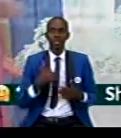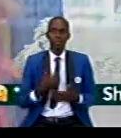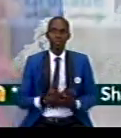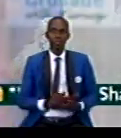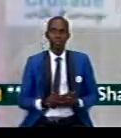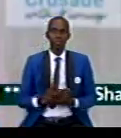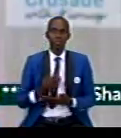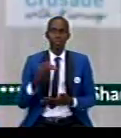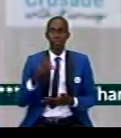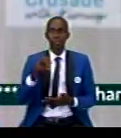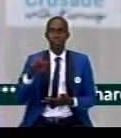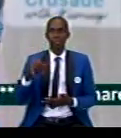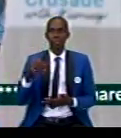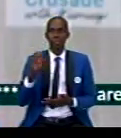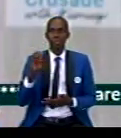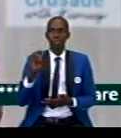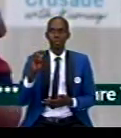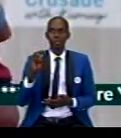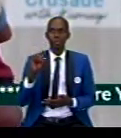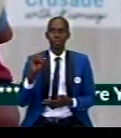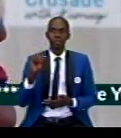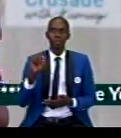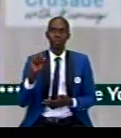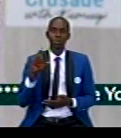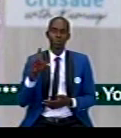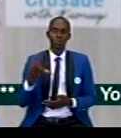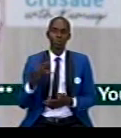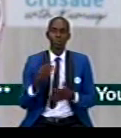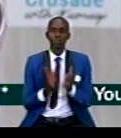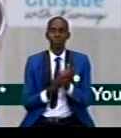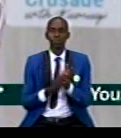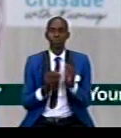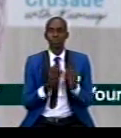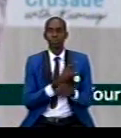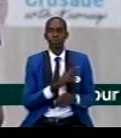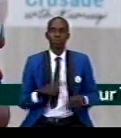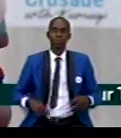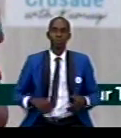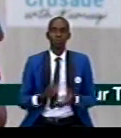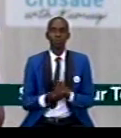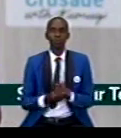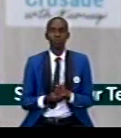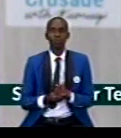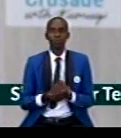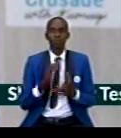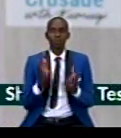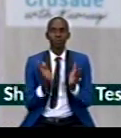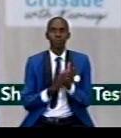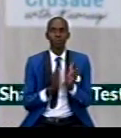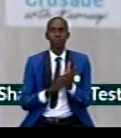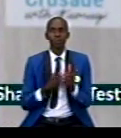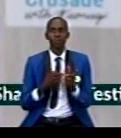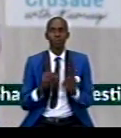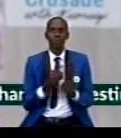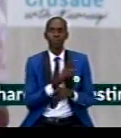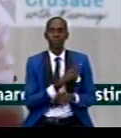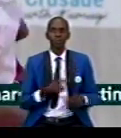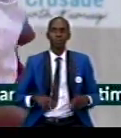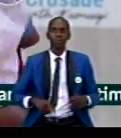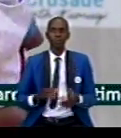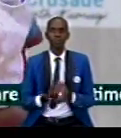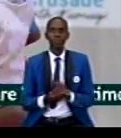Lord. Praise the living Jesus. On the first day of this program, which was on